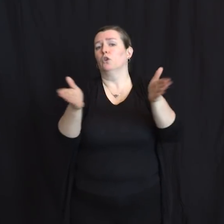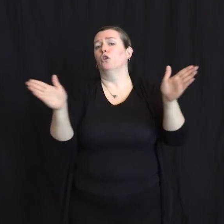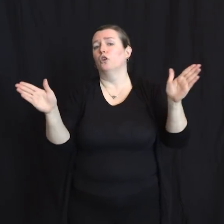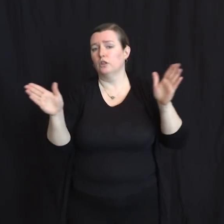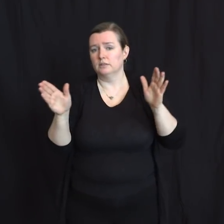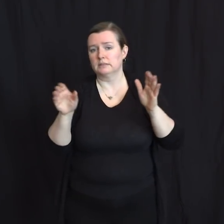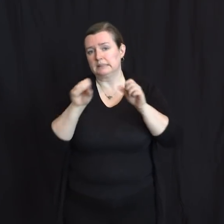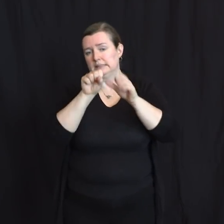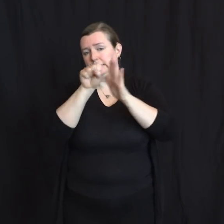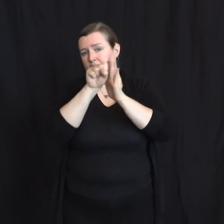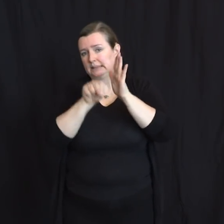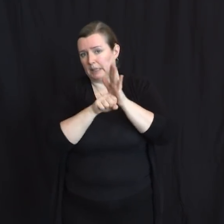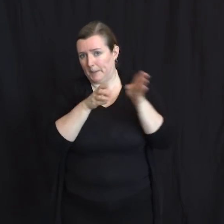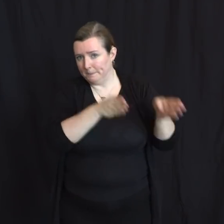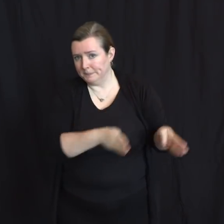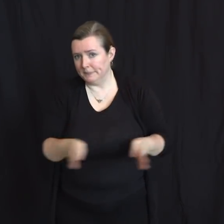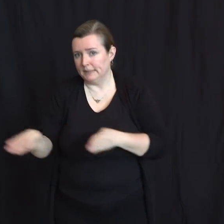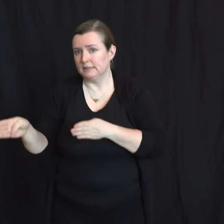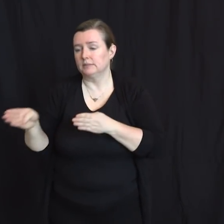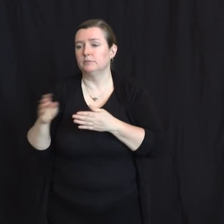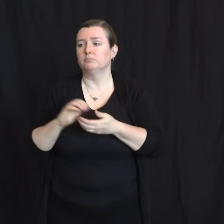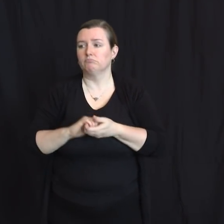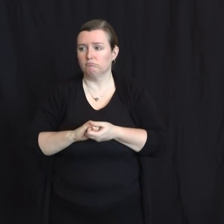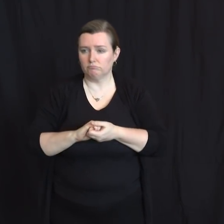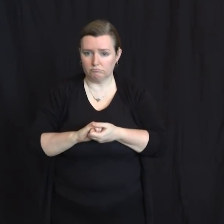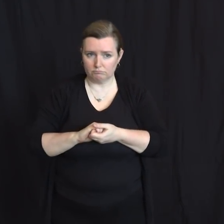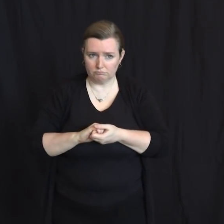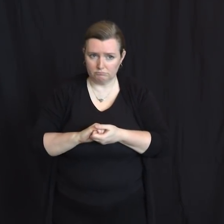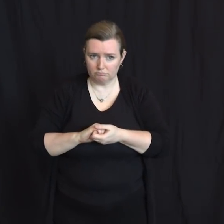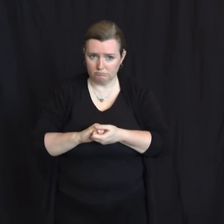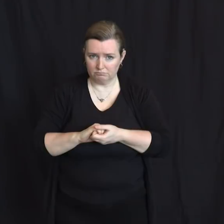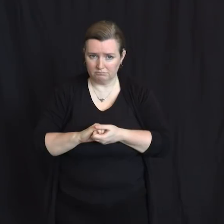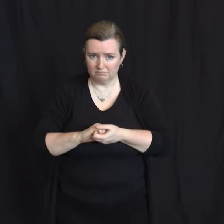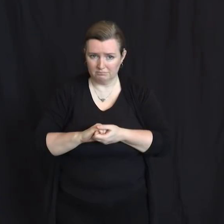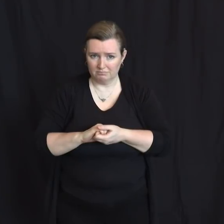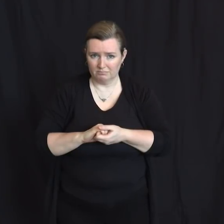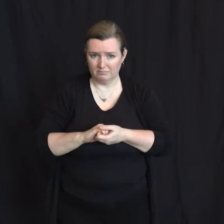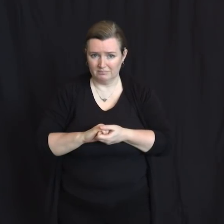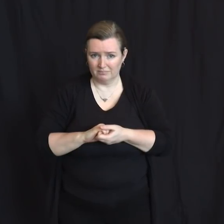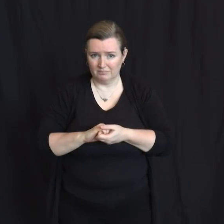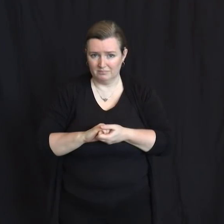the enabling the state plan. I would just add a